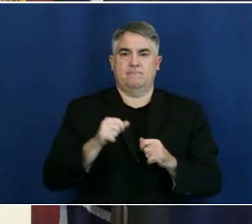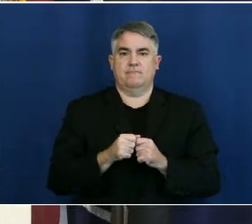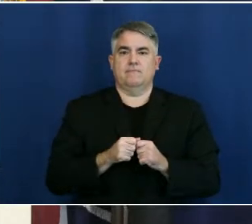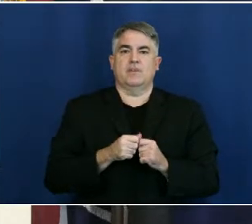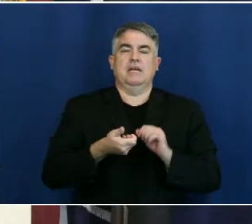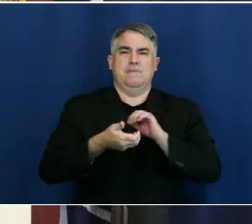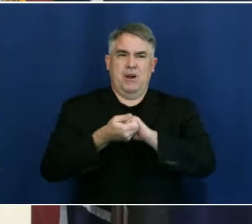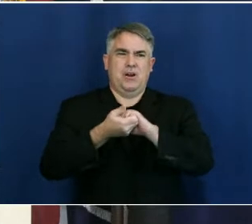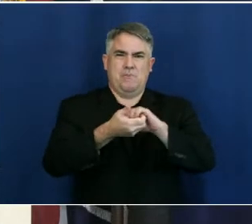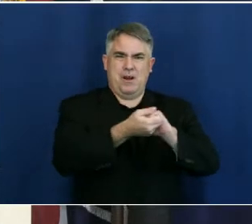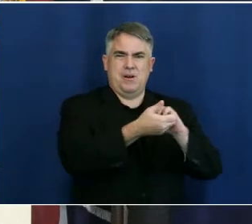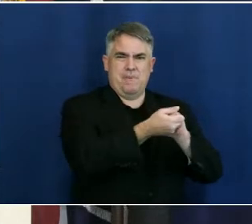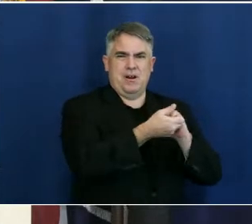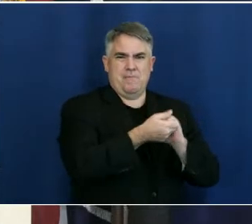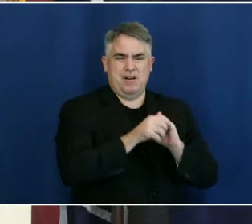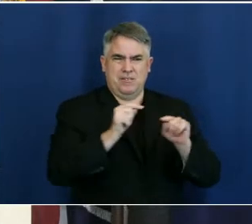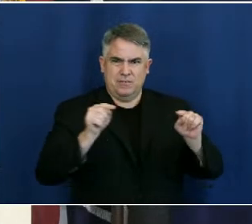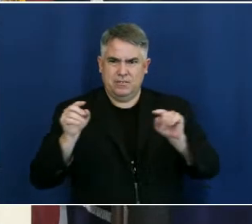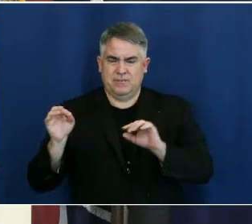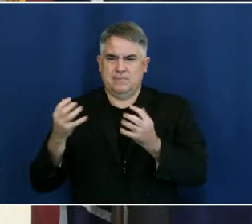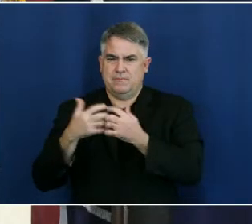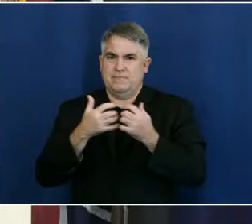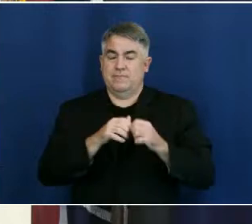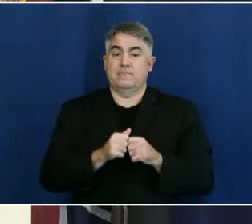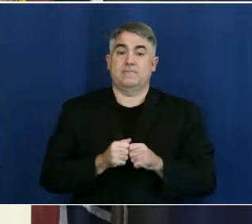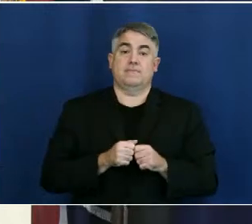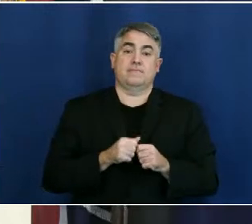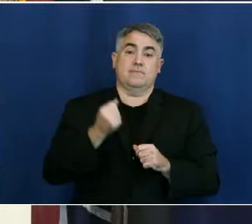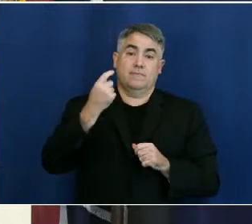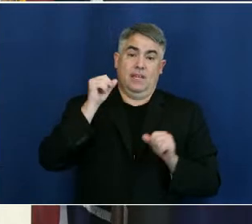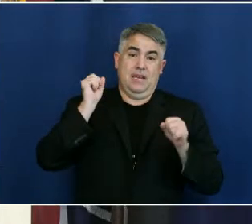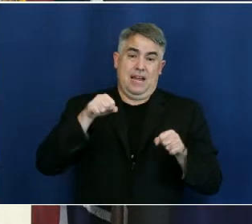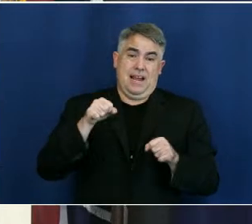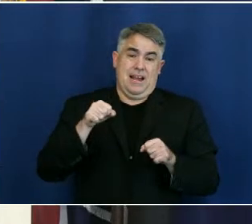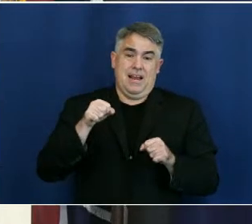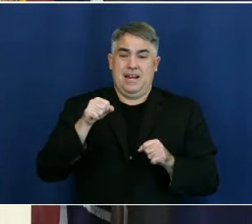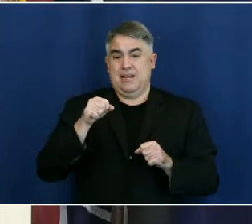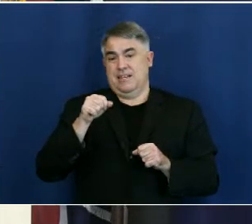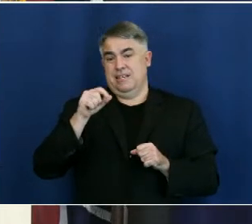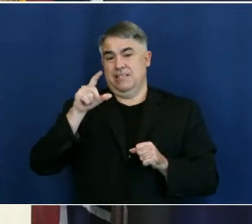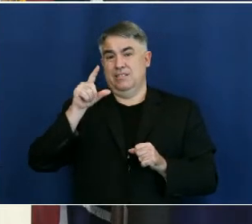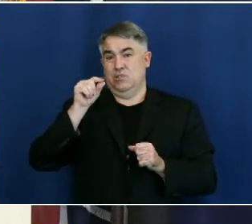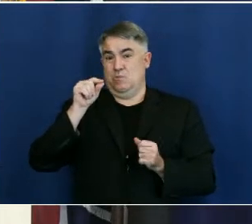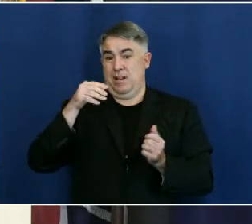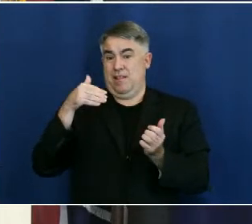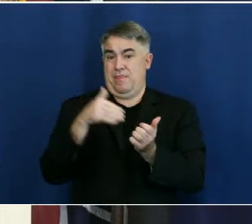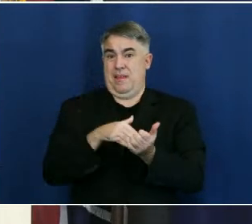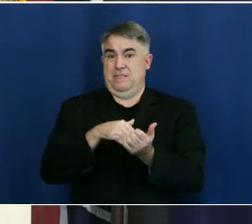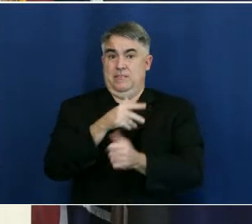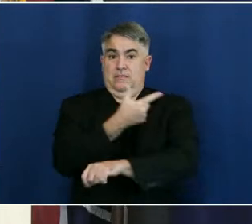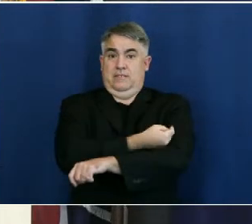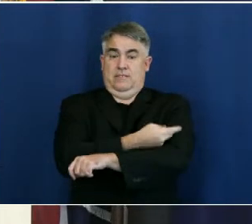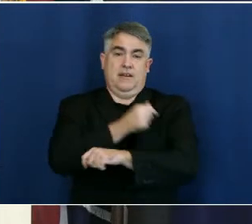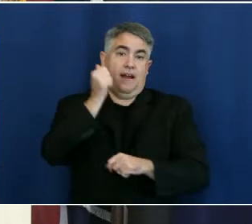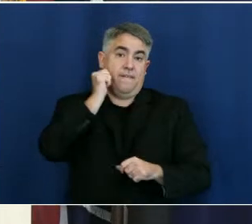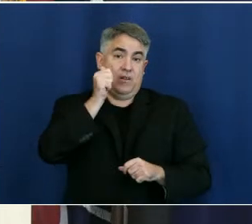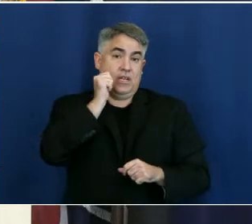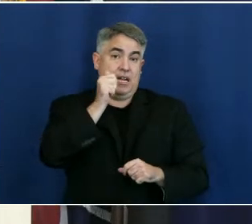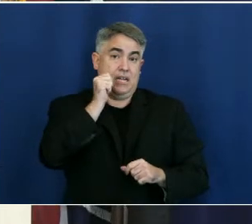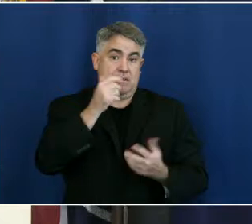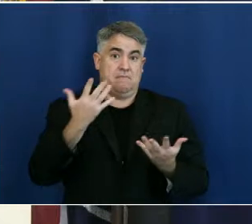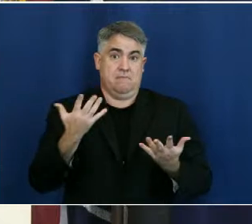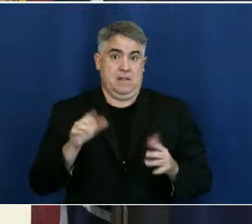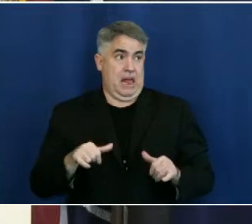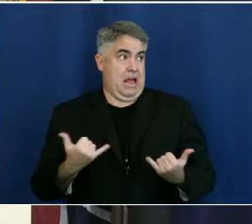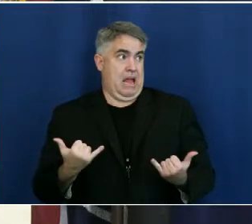Those sites now have the capacity and potential to do 20,000 vaccinations, more than 20,000 vaccinations a day, every single